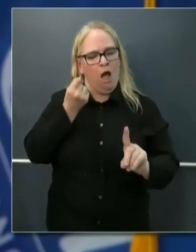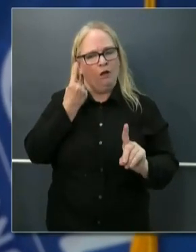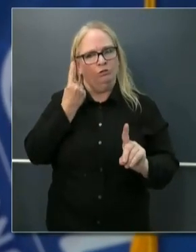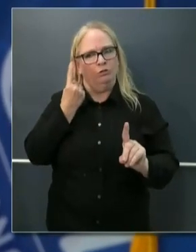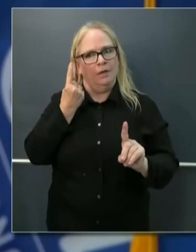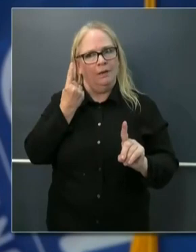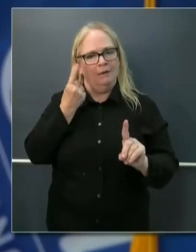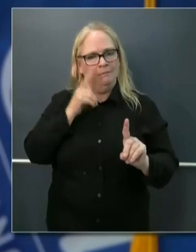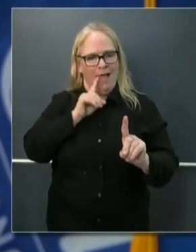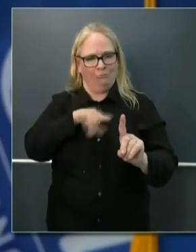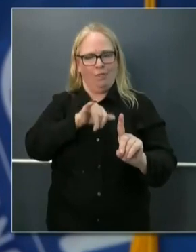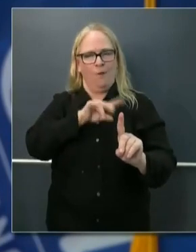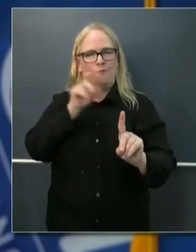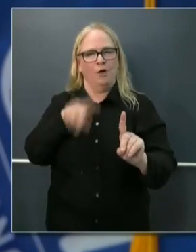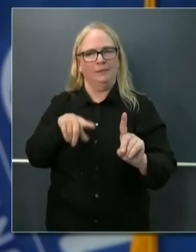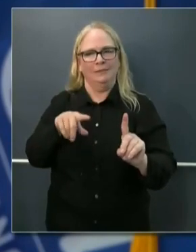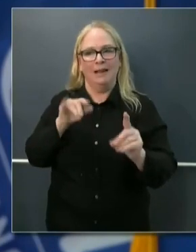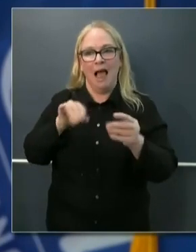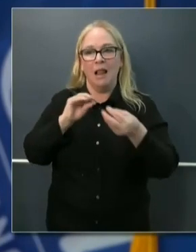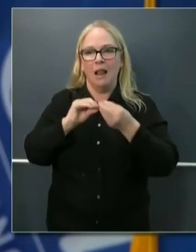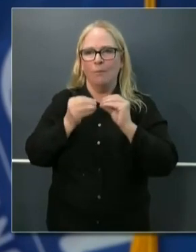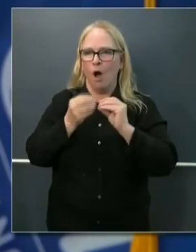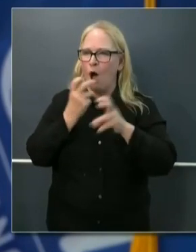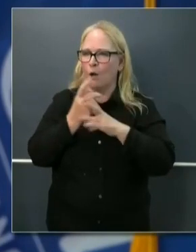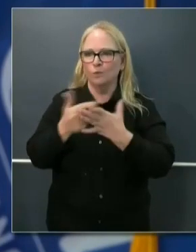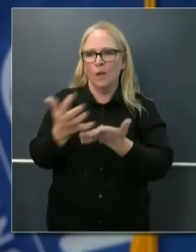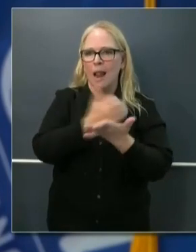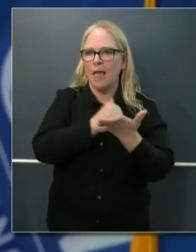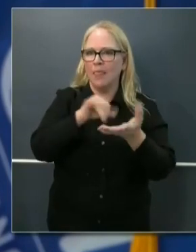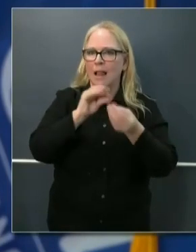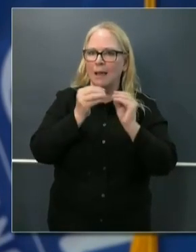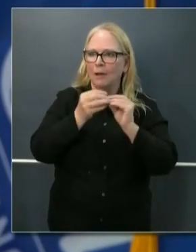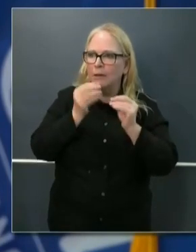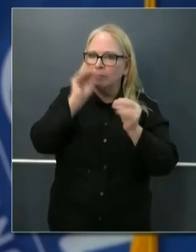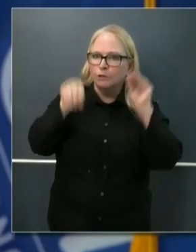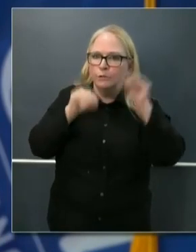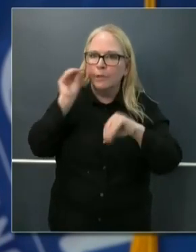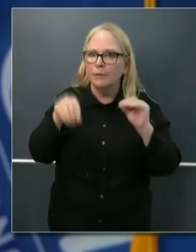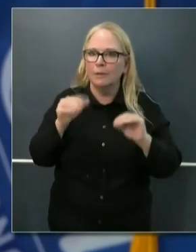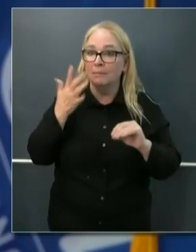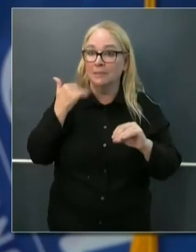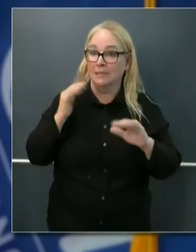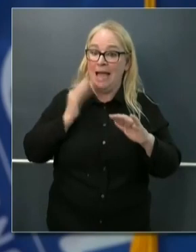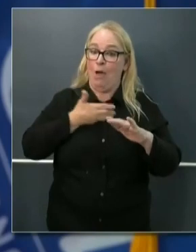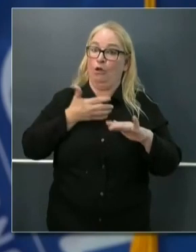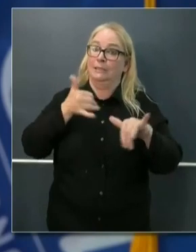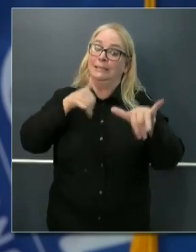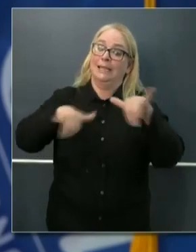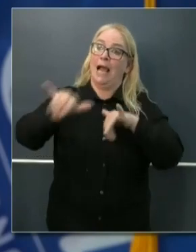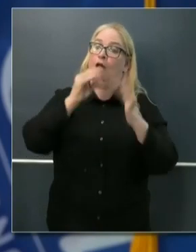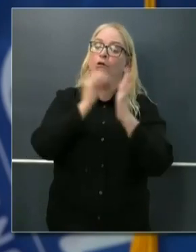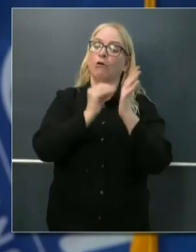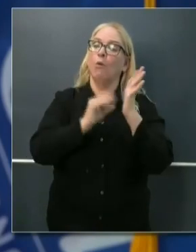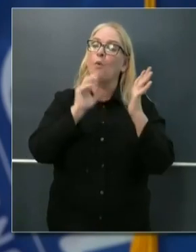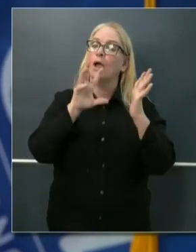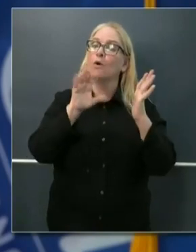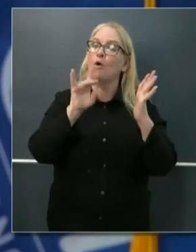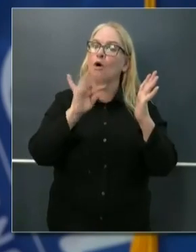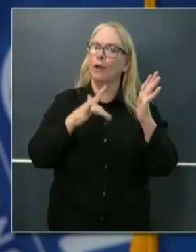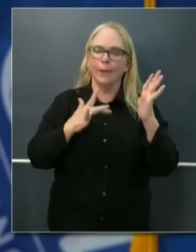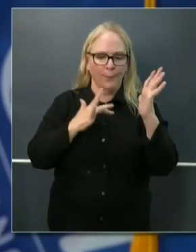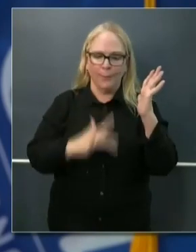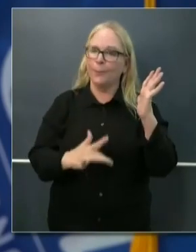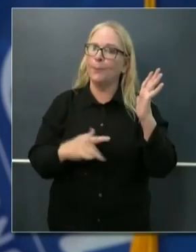This data can be difficult to collect through our current standard mechanisms of reporting because this is information that is not